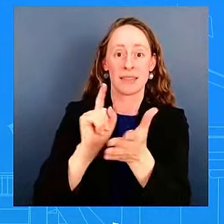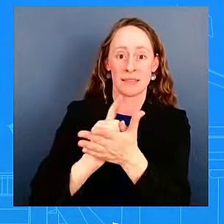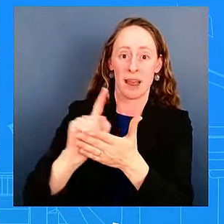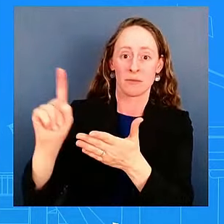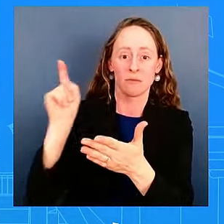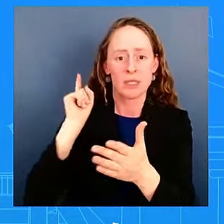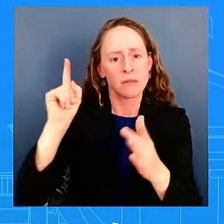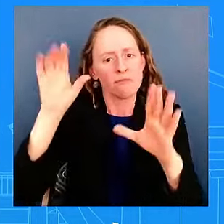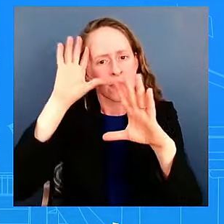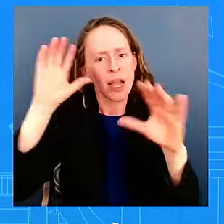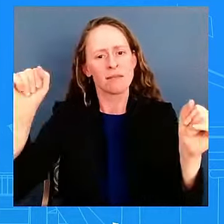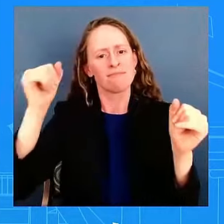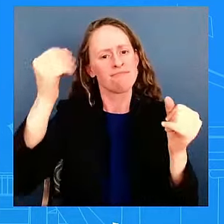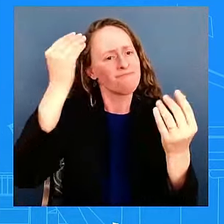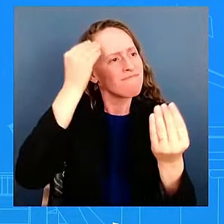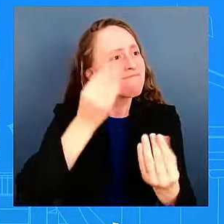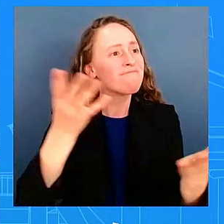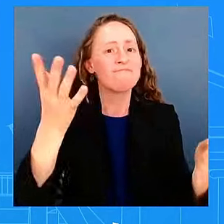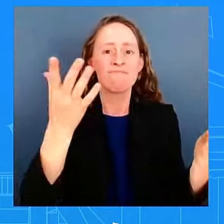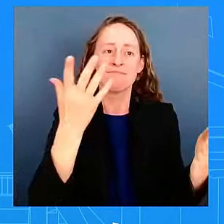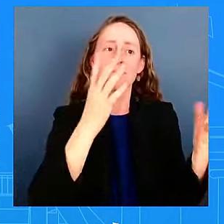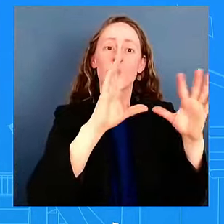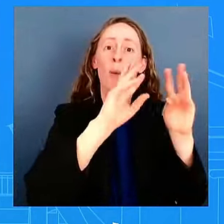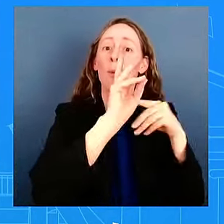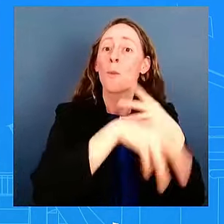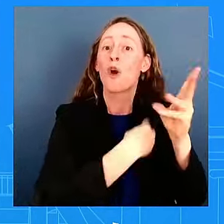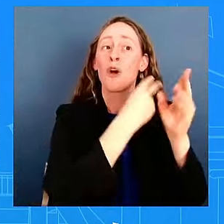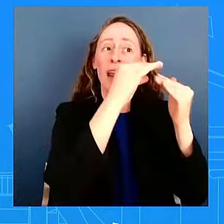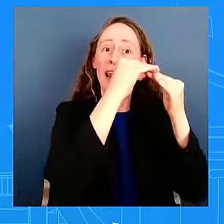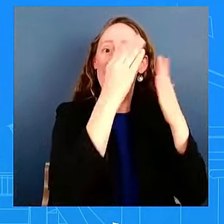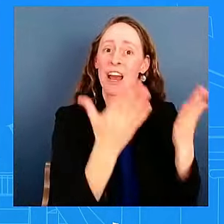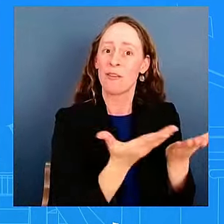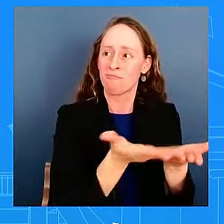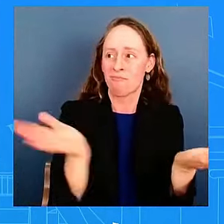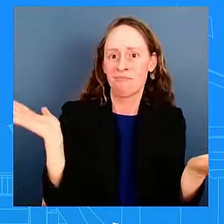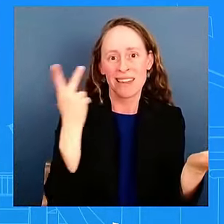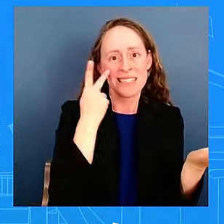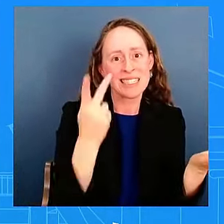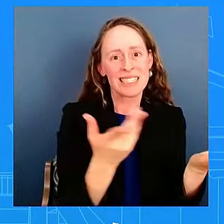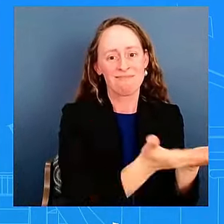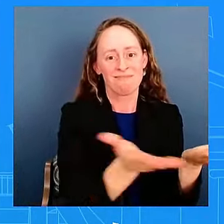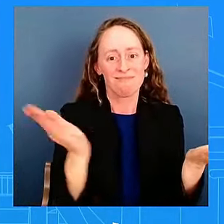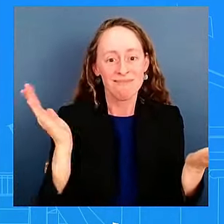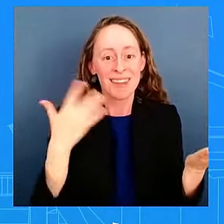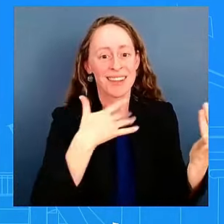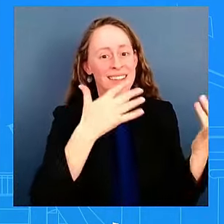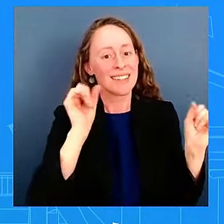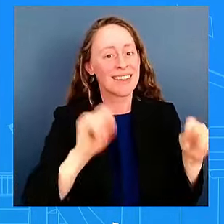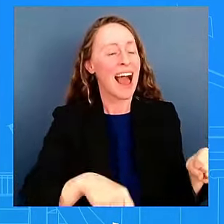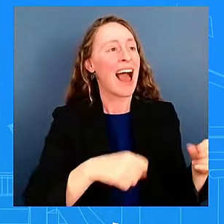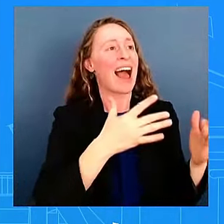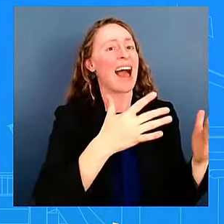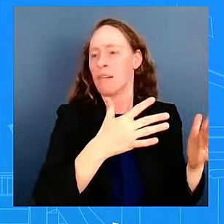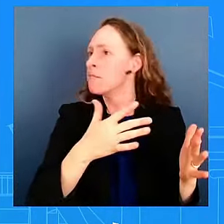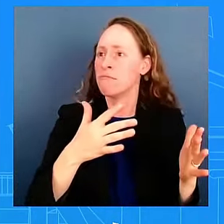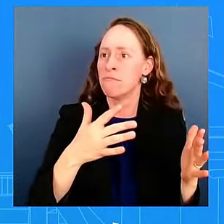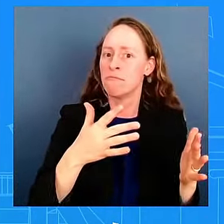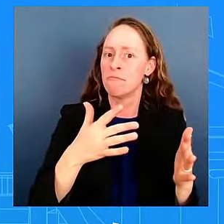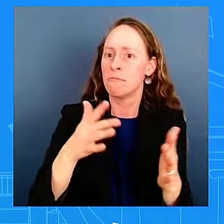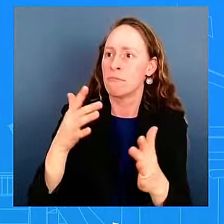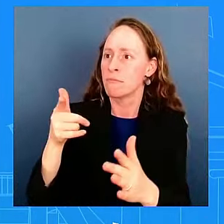leadership. Are you concerned this incident may damage America's international image? Look, it's